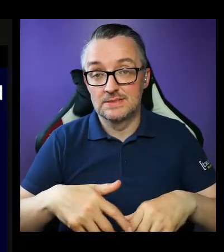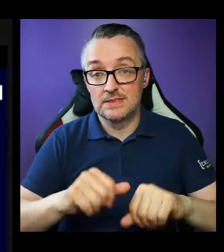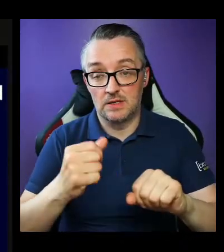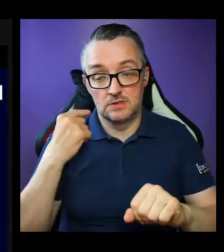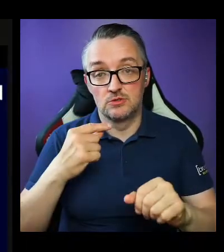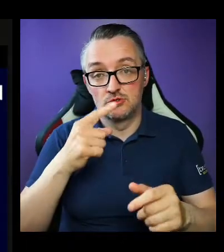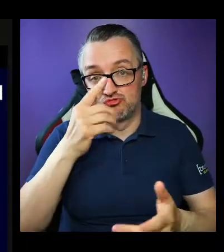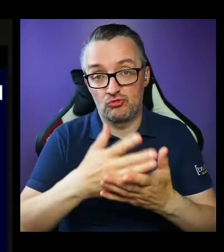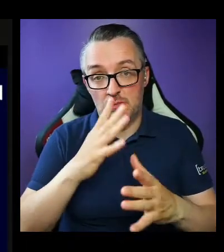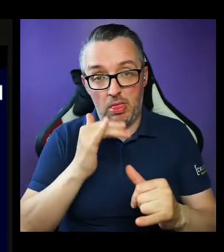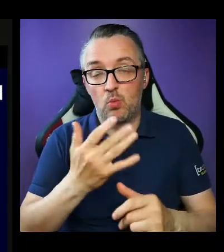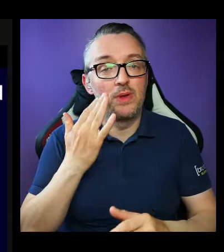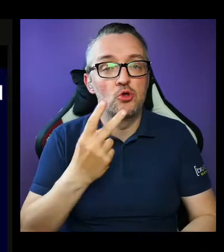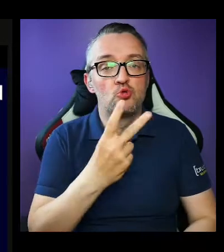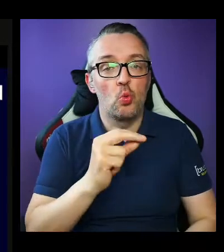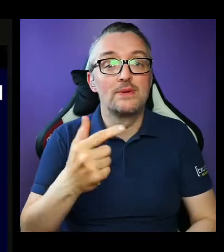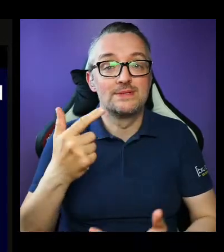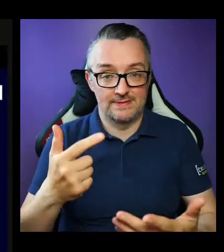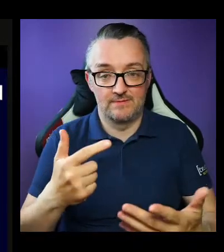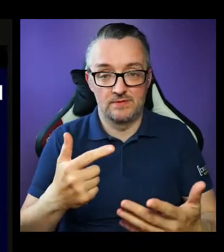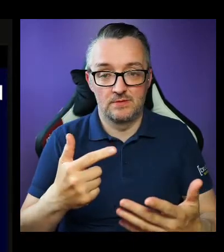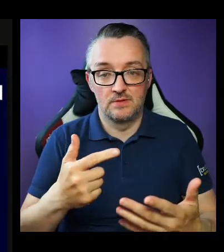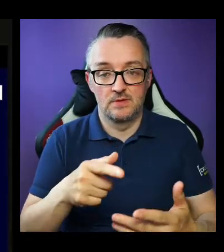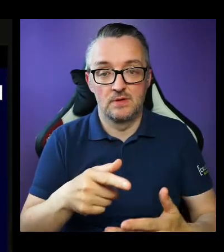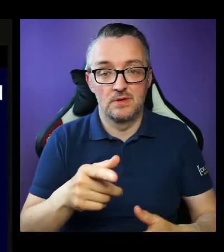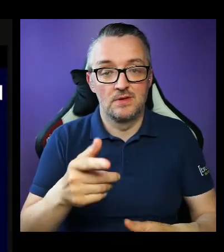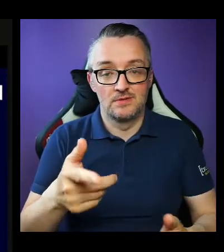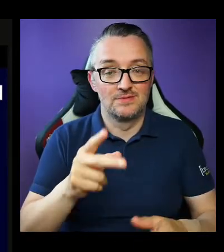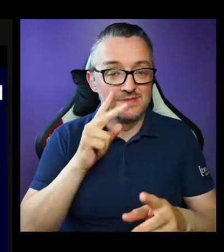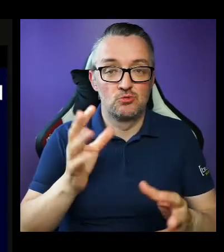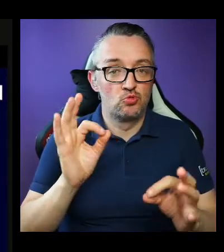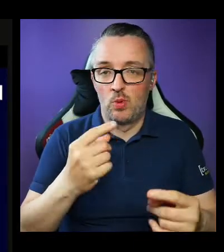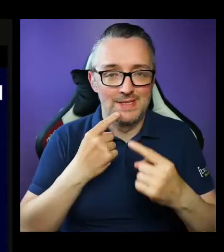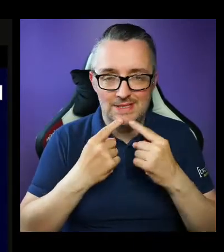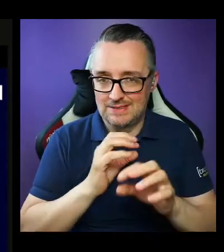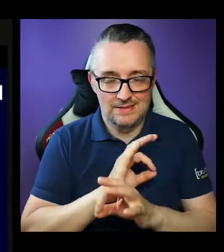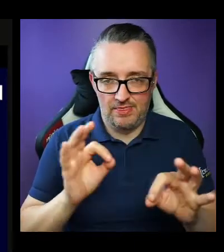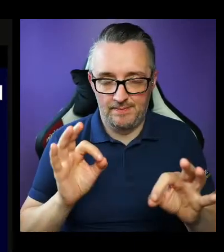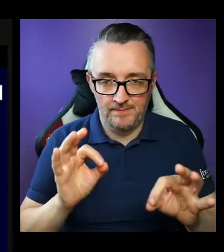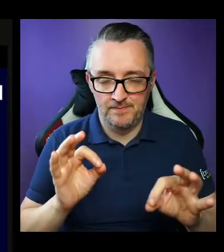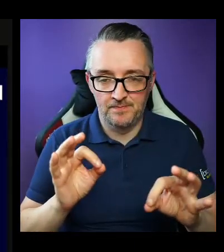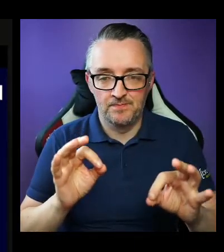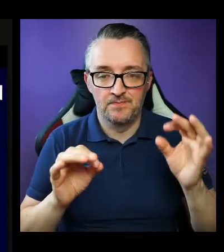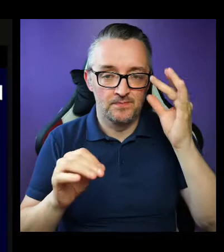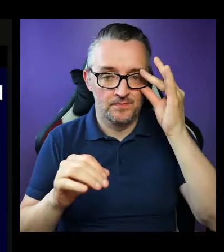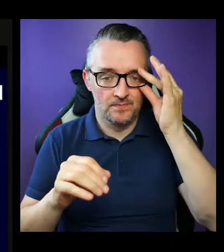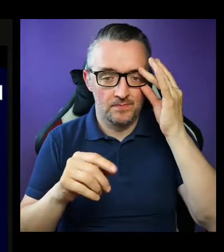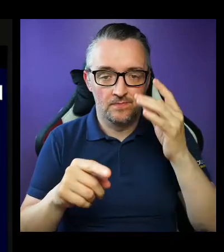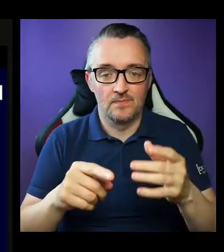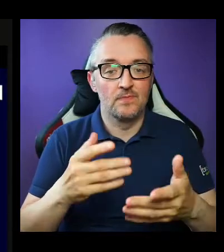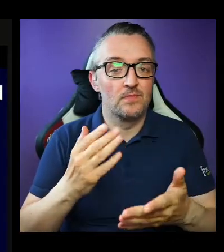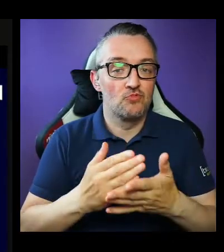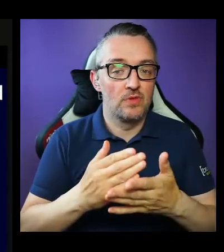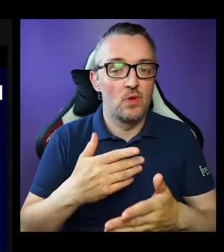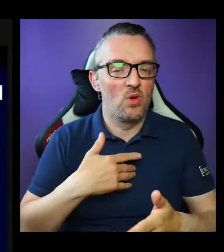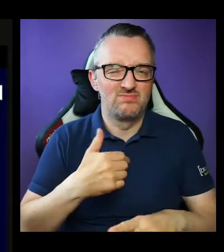Trustpilot in 2007, as we've seen, we didn't really had any data, and it was decided to just go for